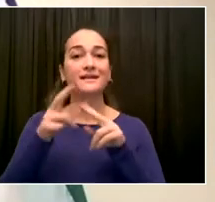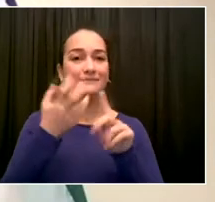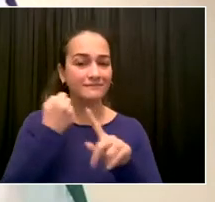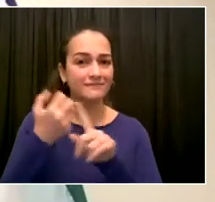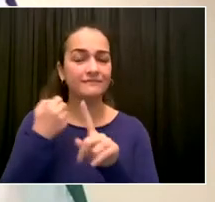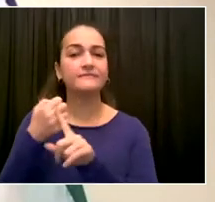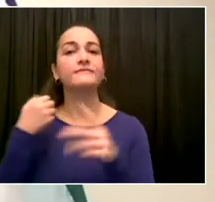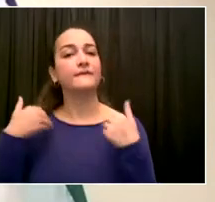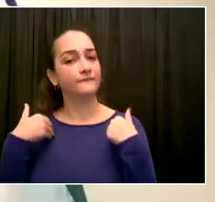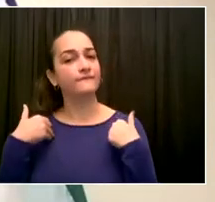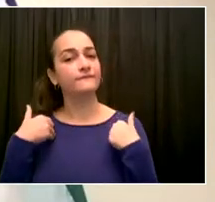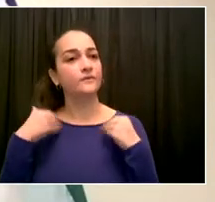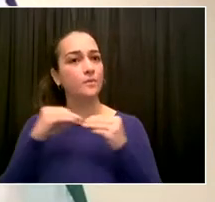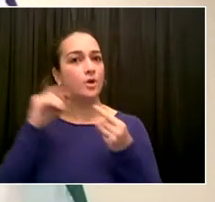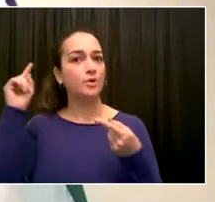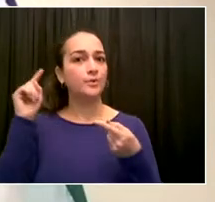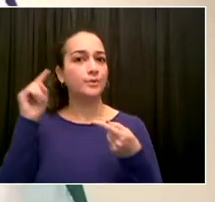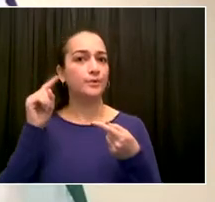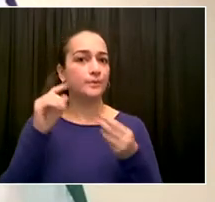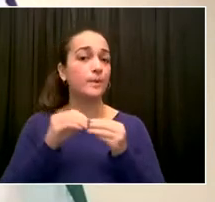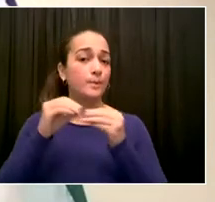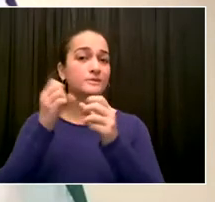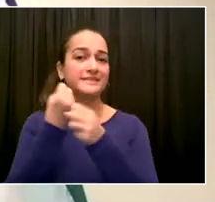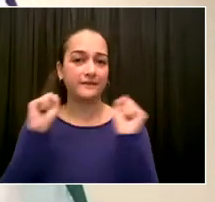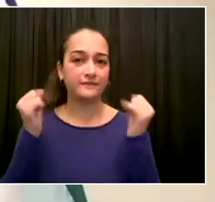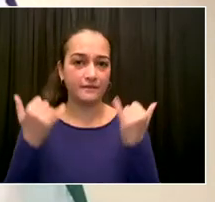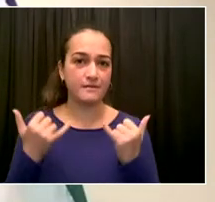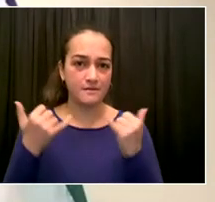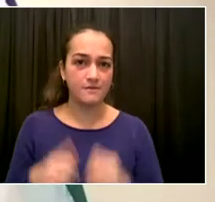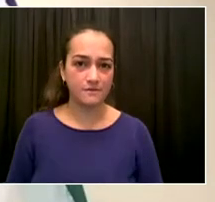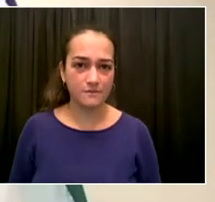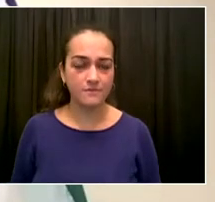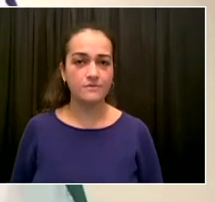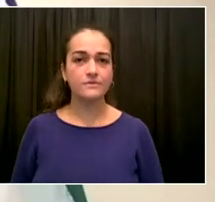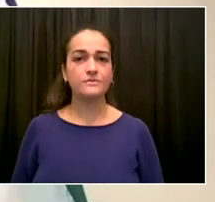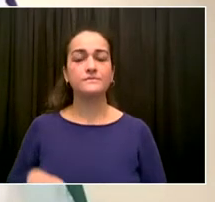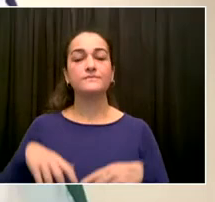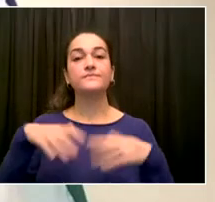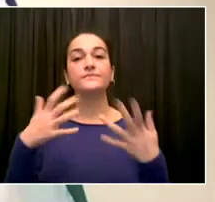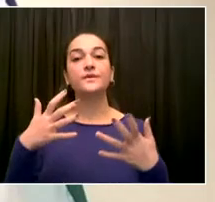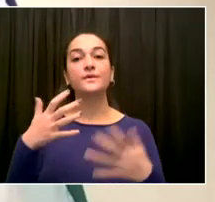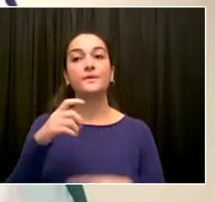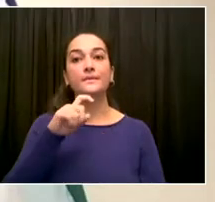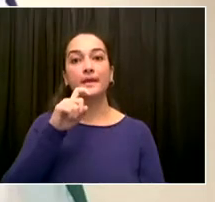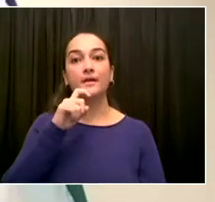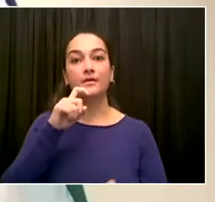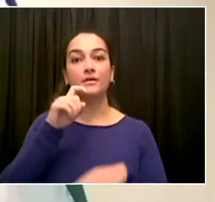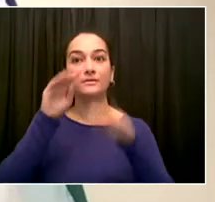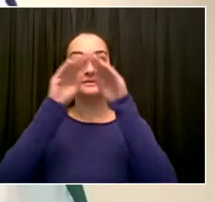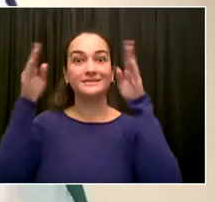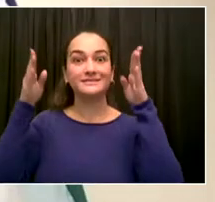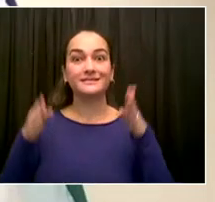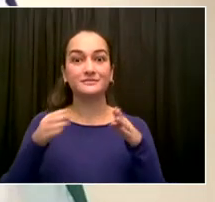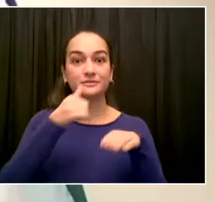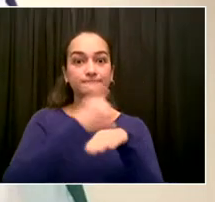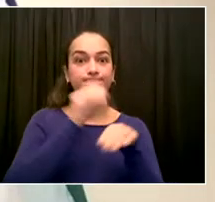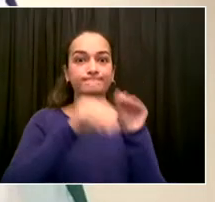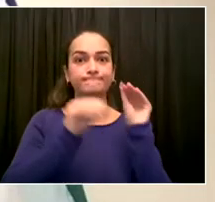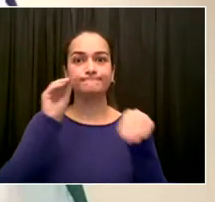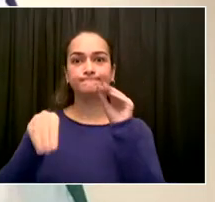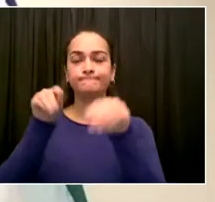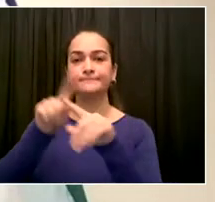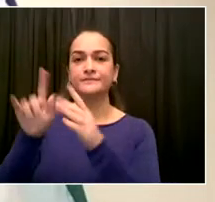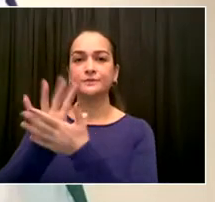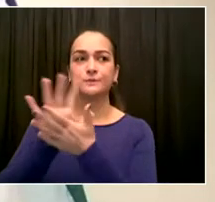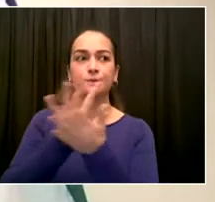students traveling back and forth to school make that process a lot safer. It's something that I wish